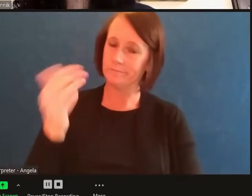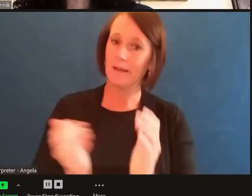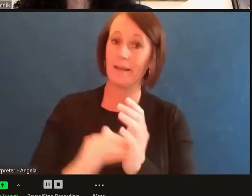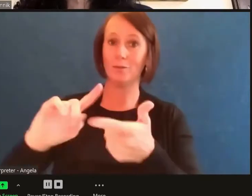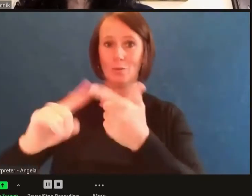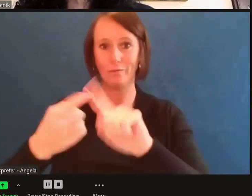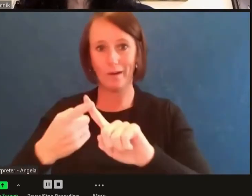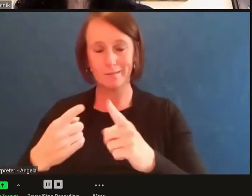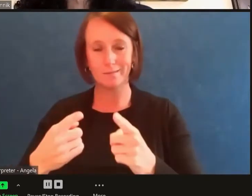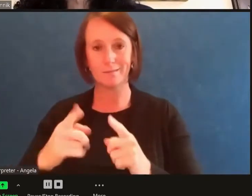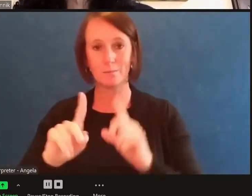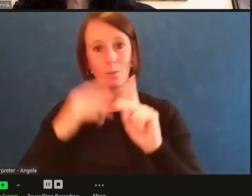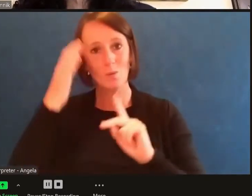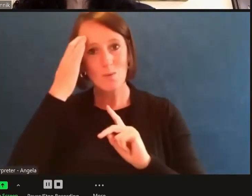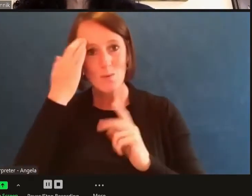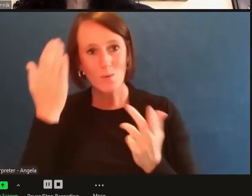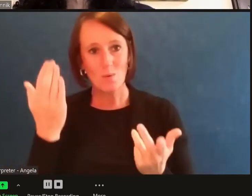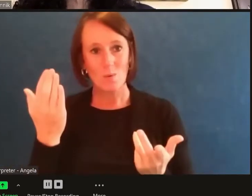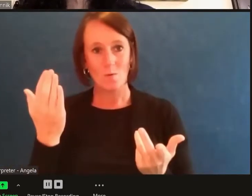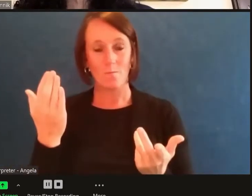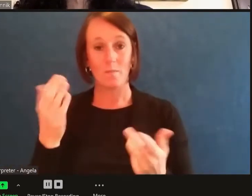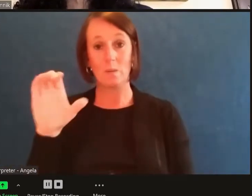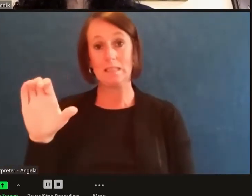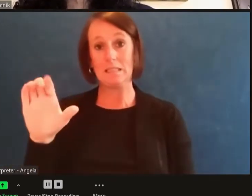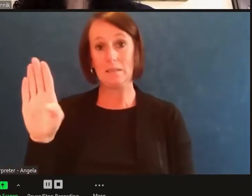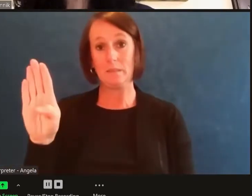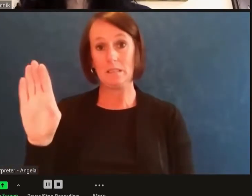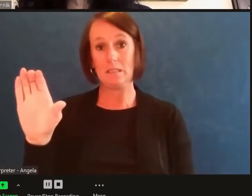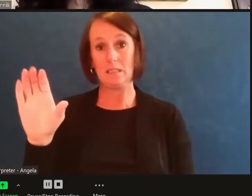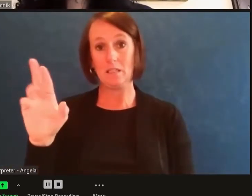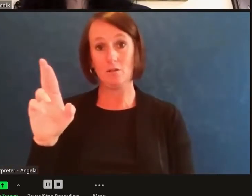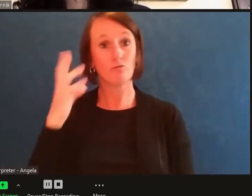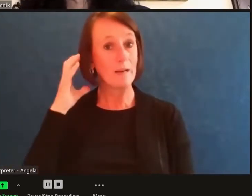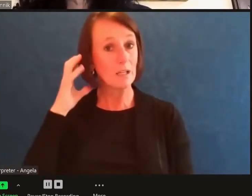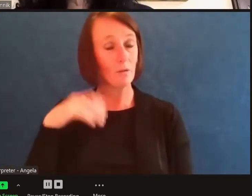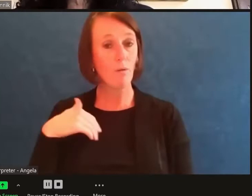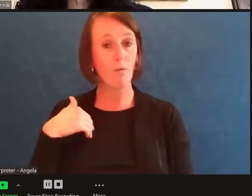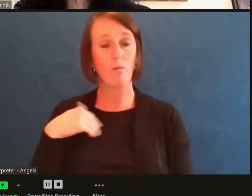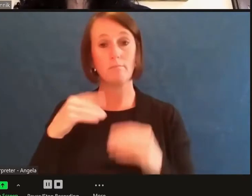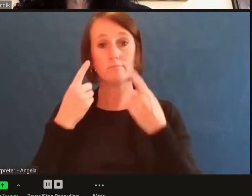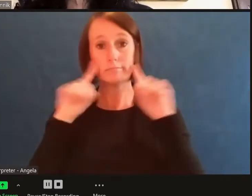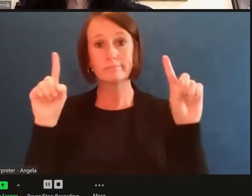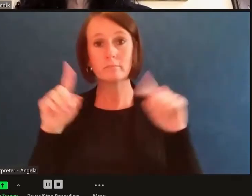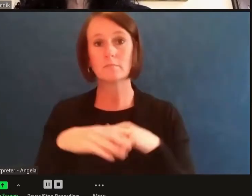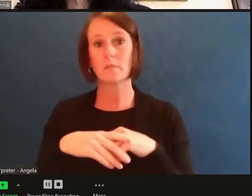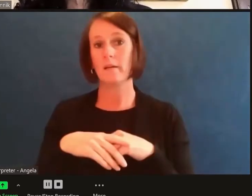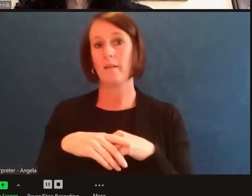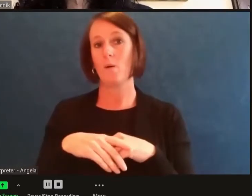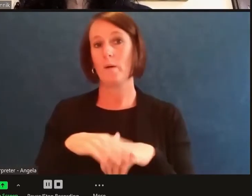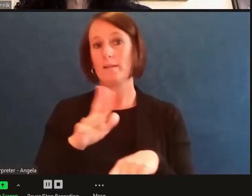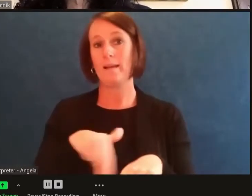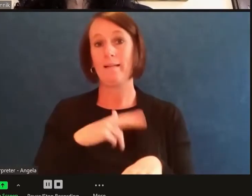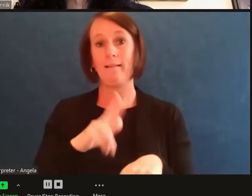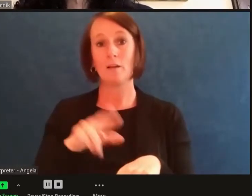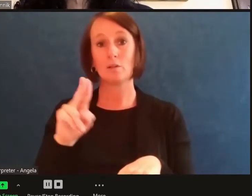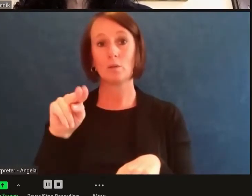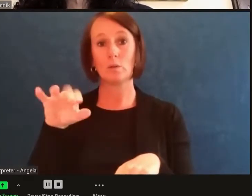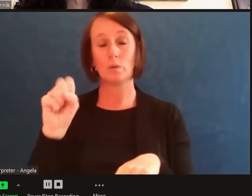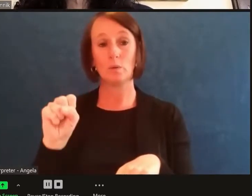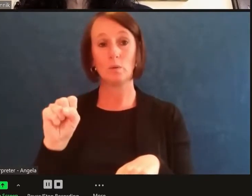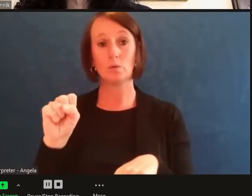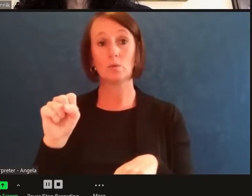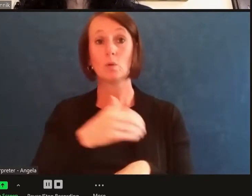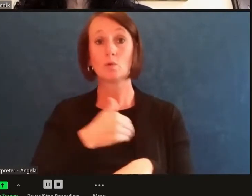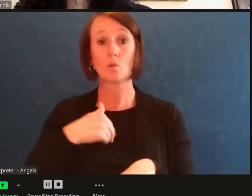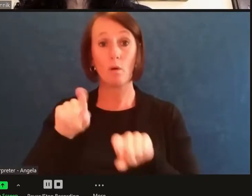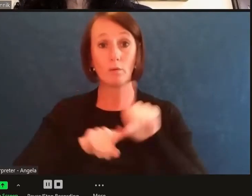know. So it was featured on CBC Radio. It was a national news segment for CTV. The Toronto Star did an